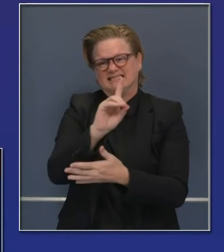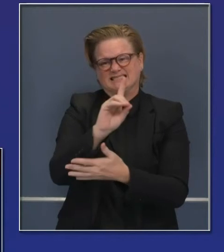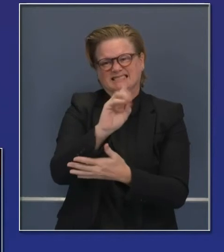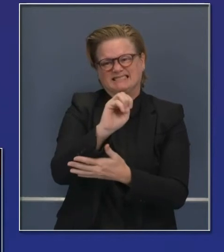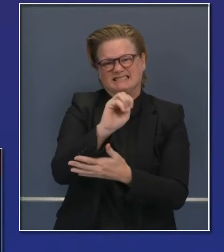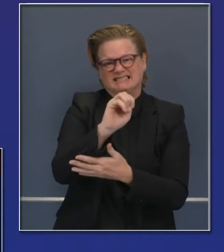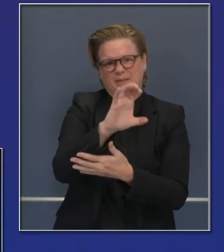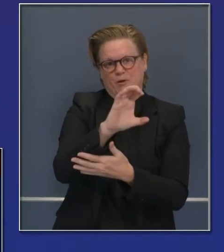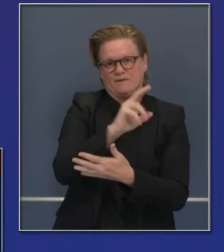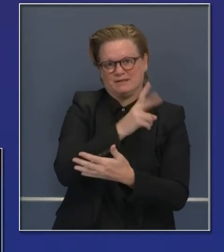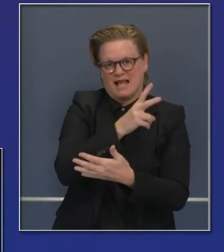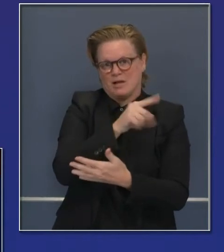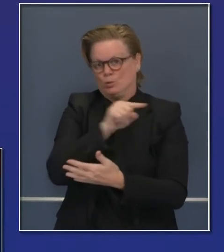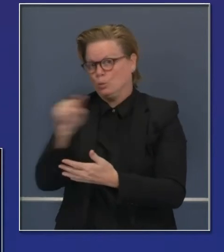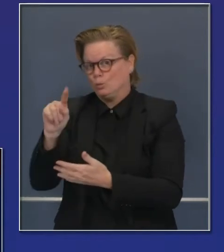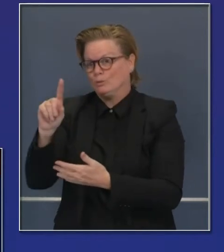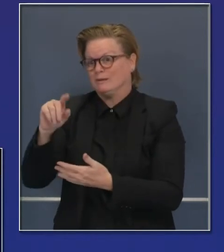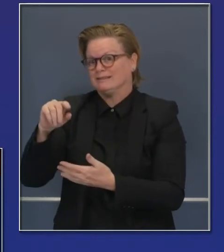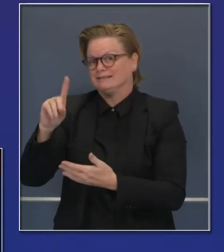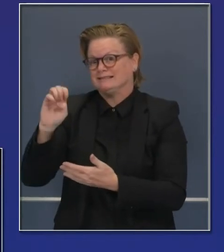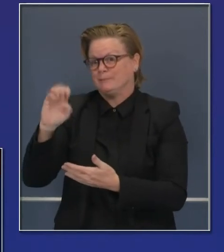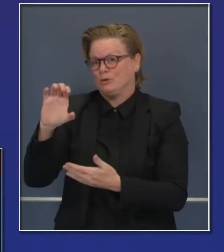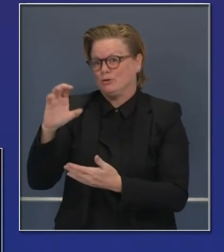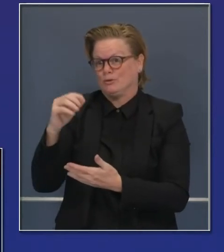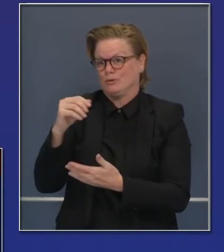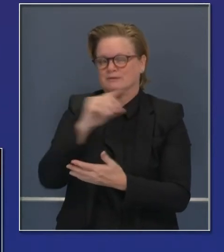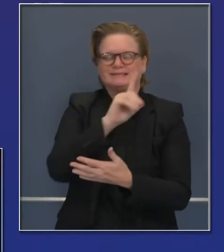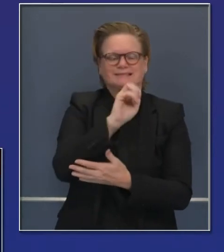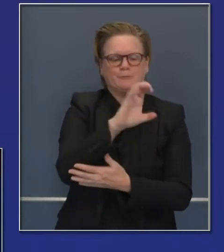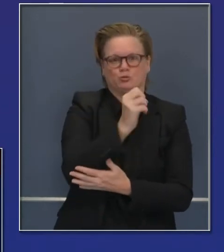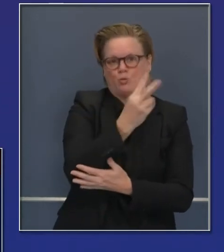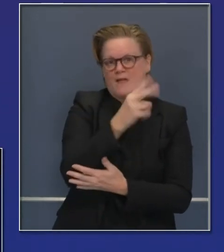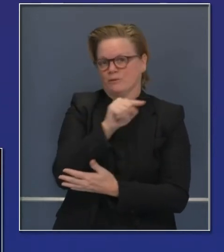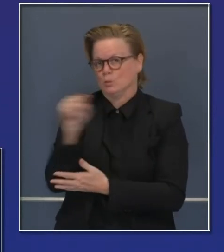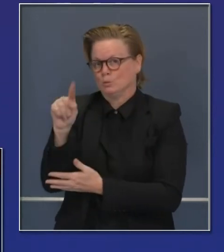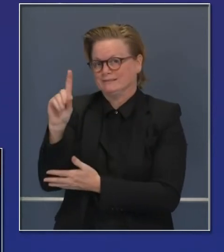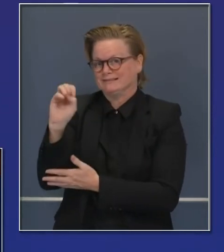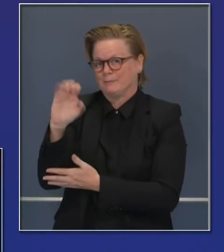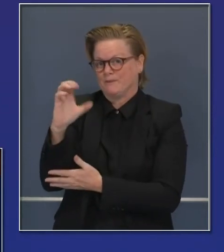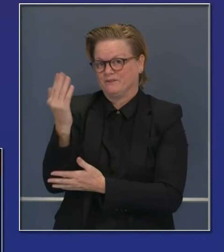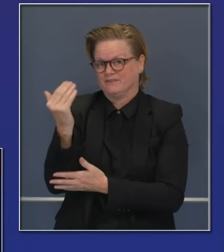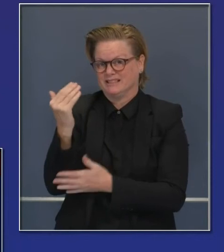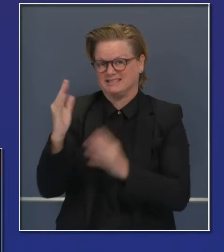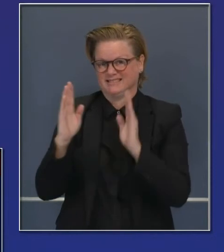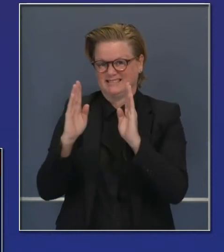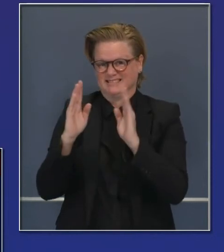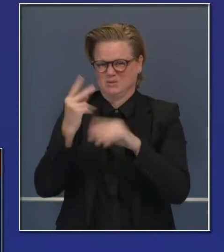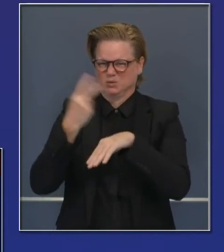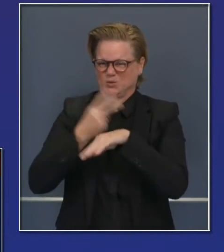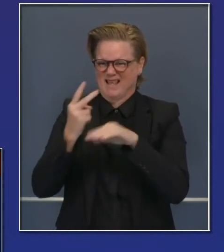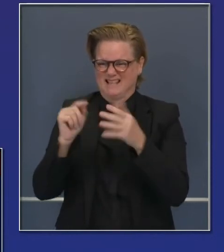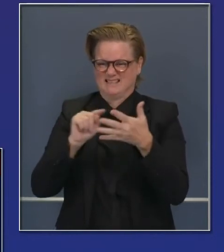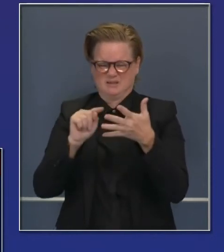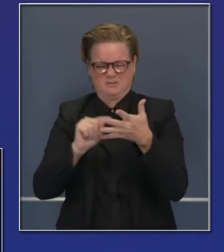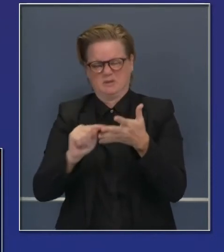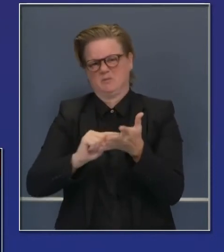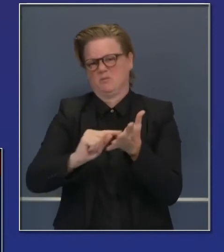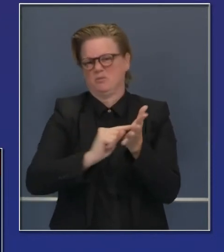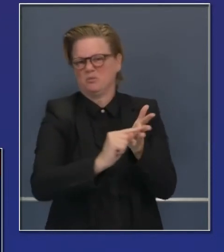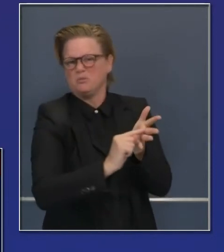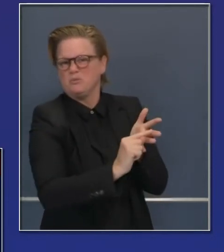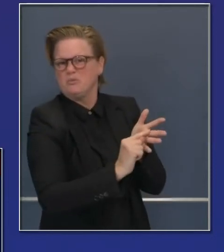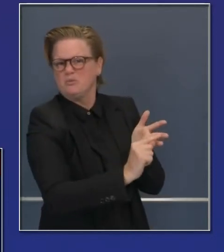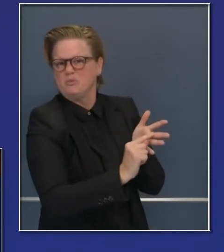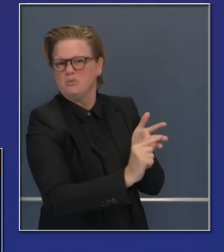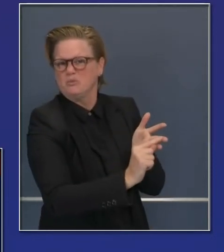December 12th to December 15th, that's roughly a reason we say the second week of December. That those days could change a day or two, but that's the